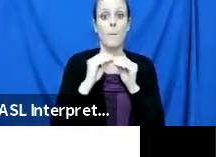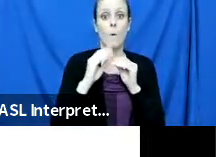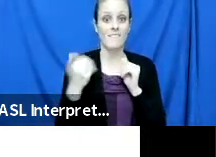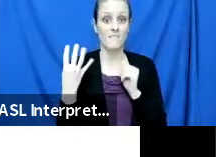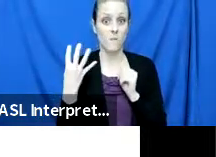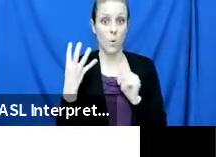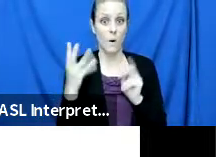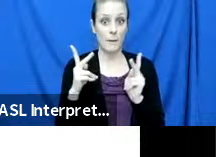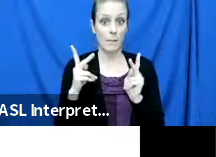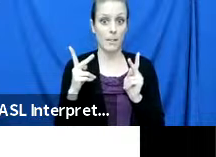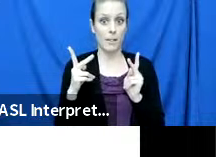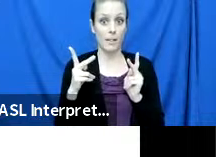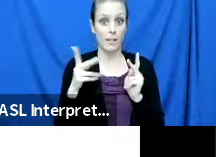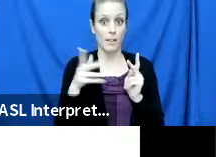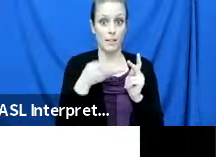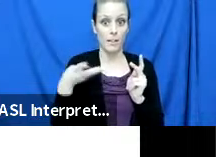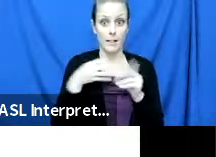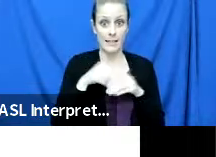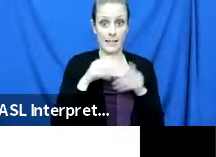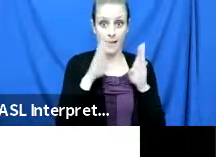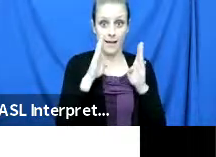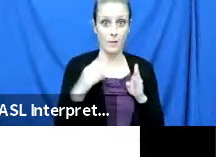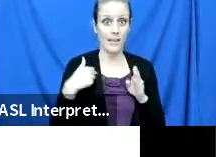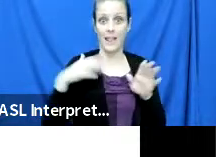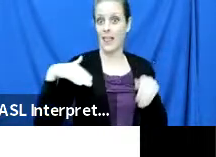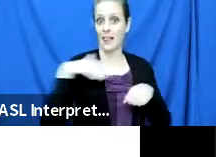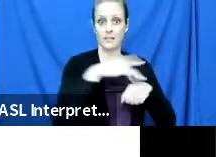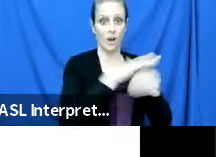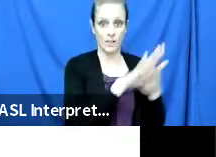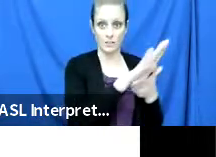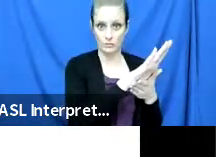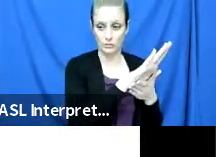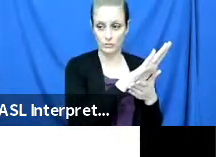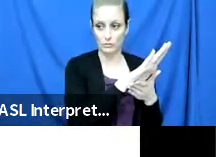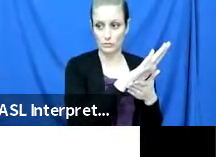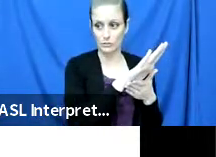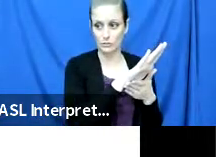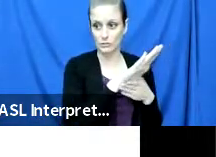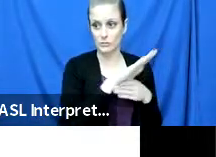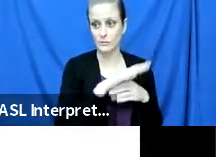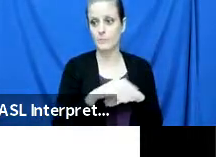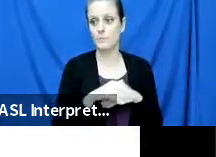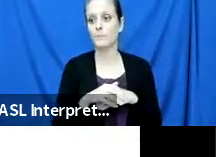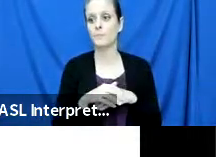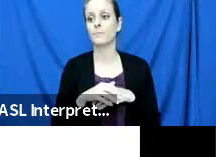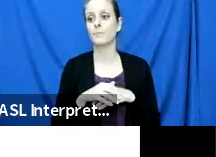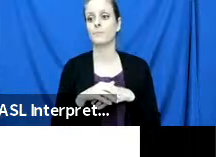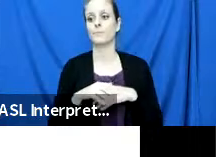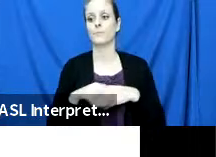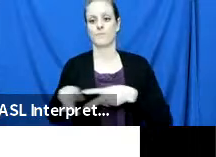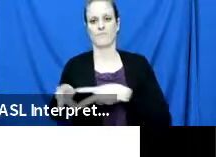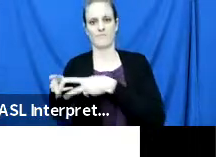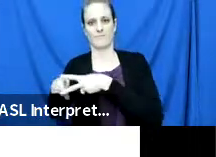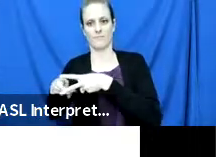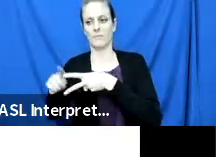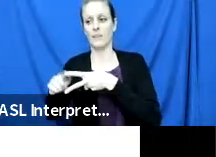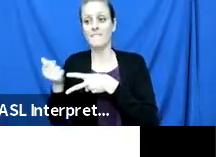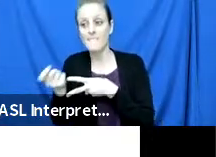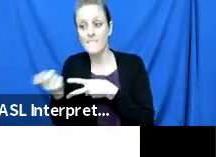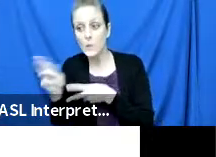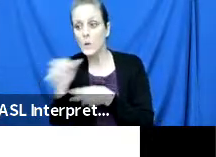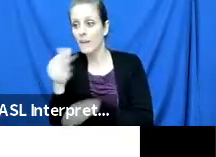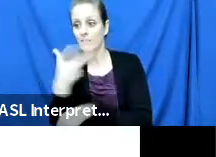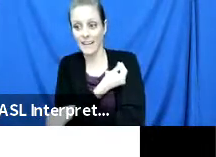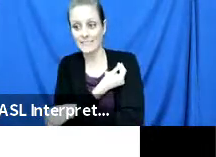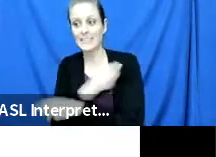people, and had not been to college. Few unvaccinated answered open-ended questions in the survey, and